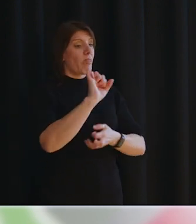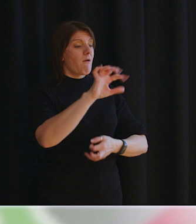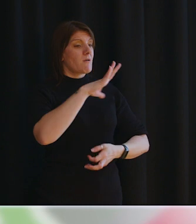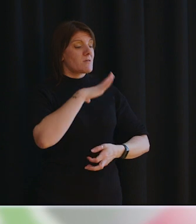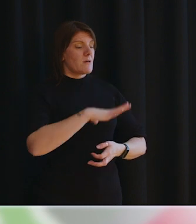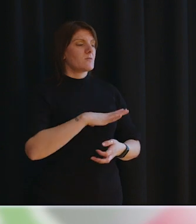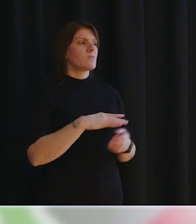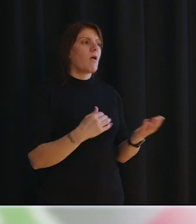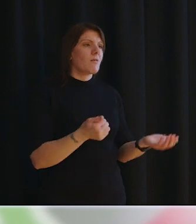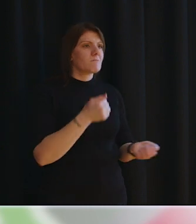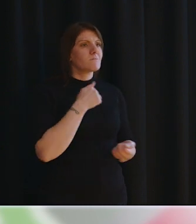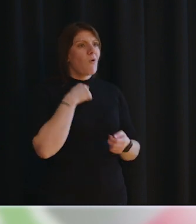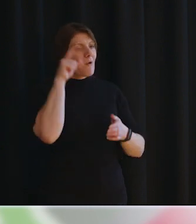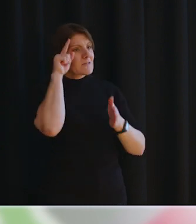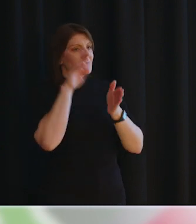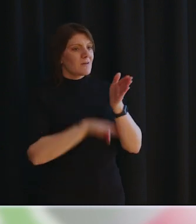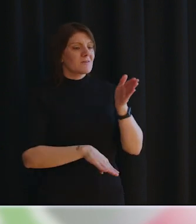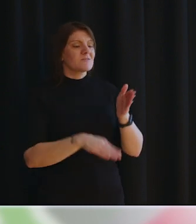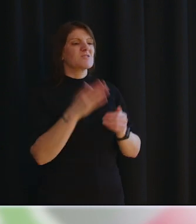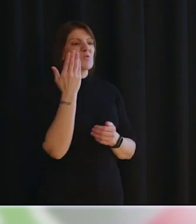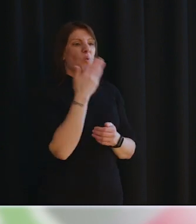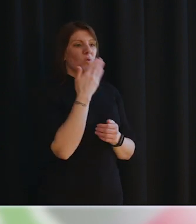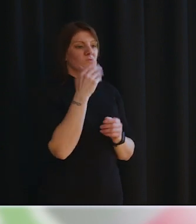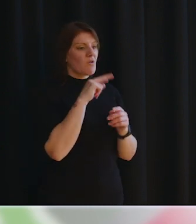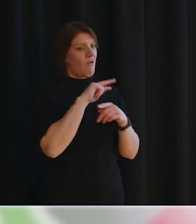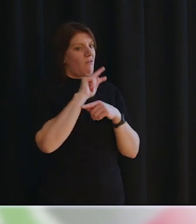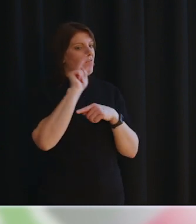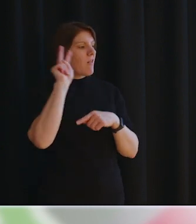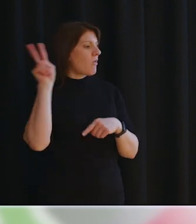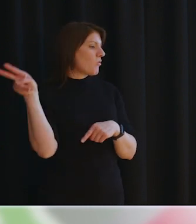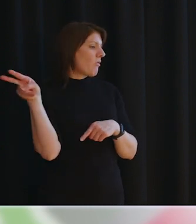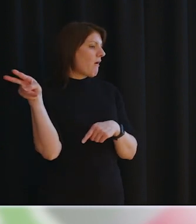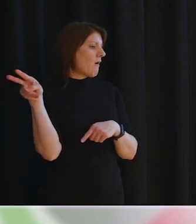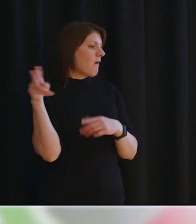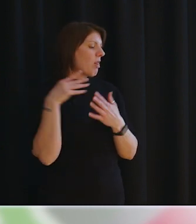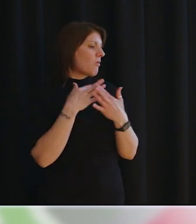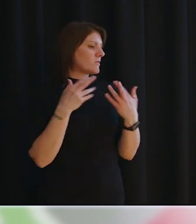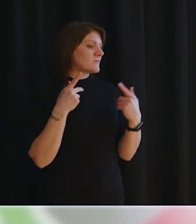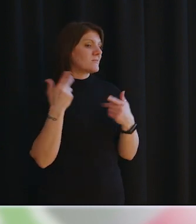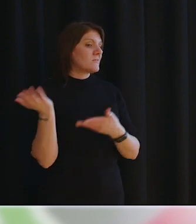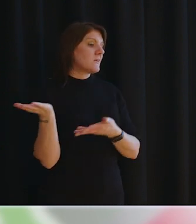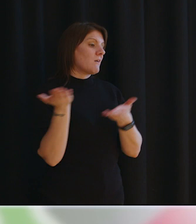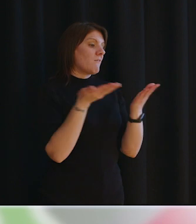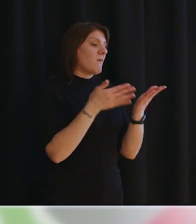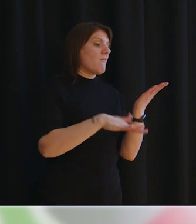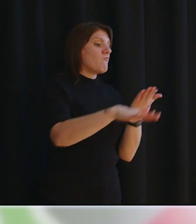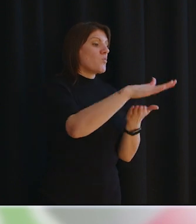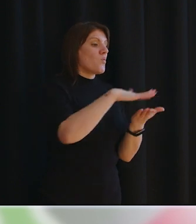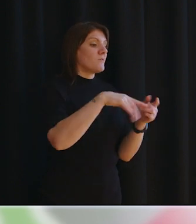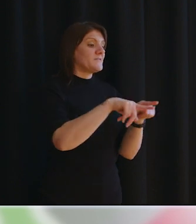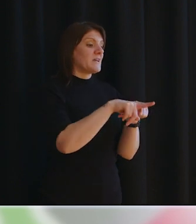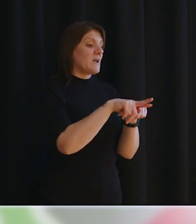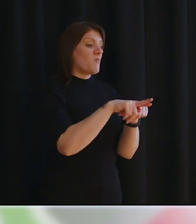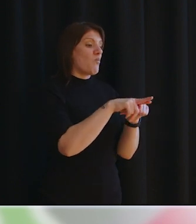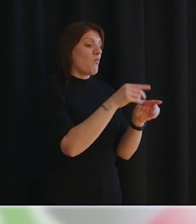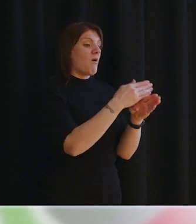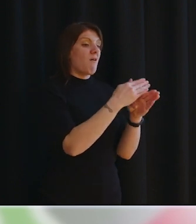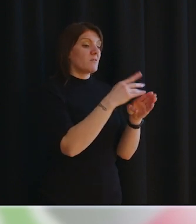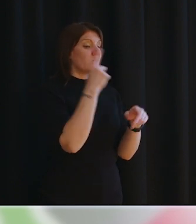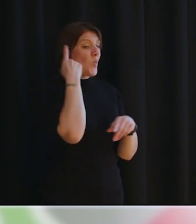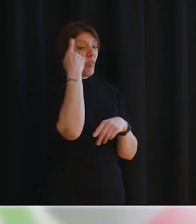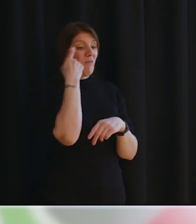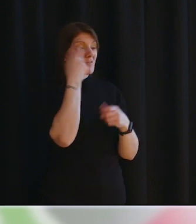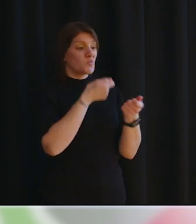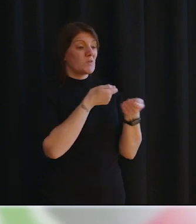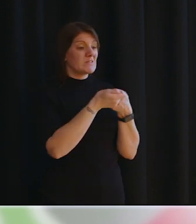my experience, schools overlook this quite a lot and give everyone the same piece of work and don't think to adapt it